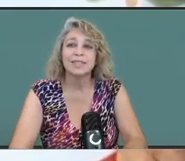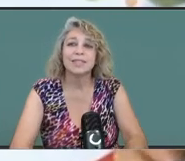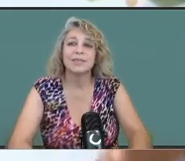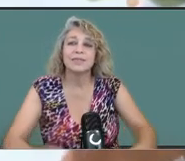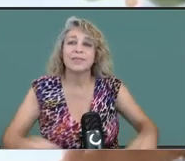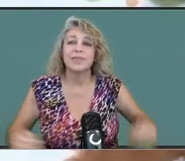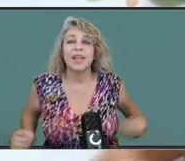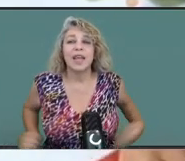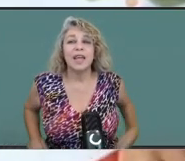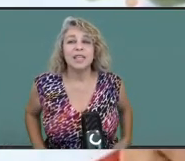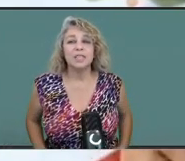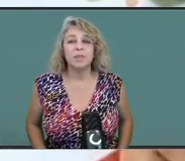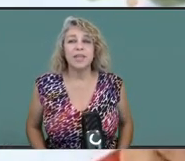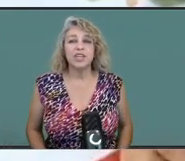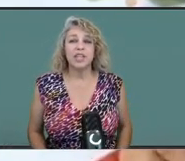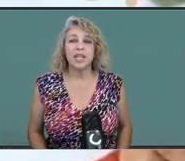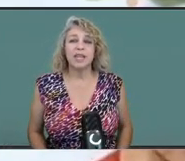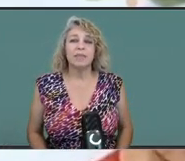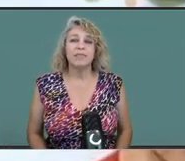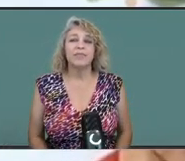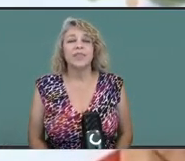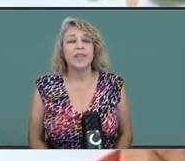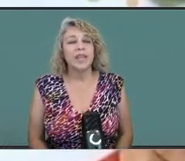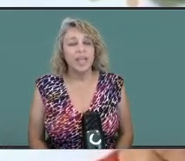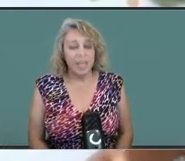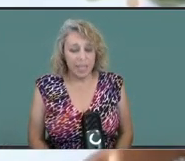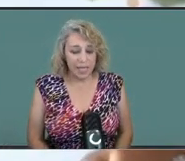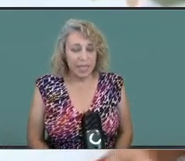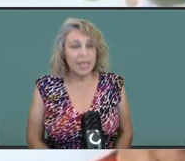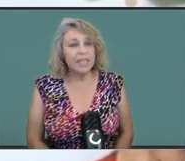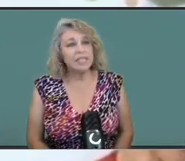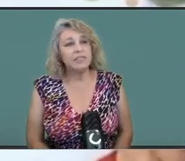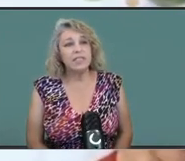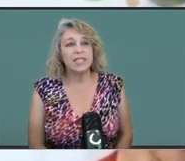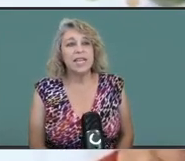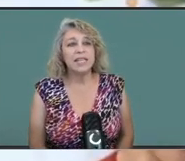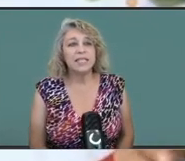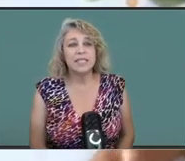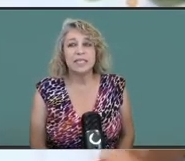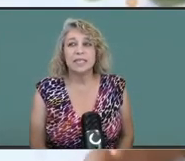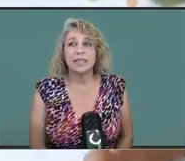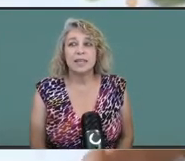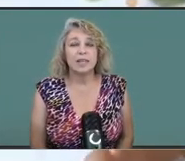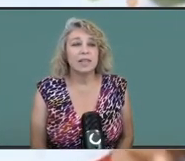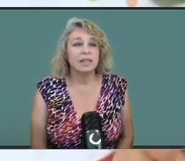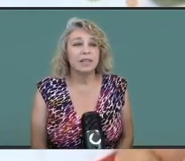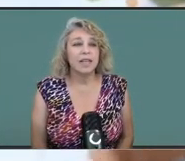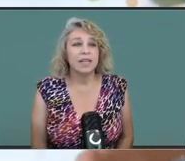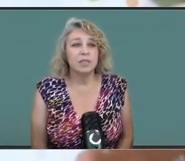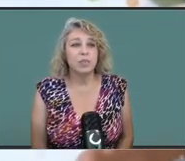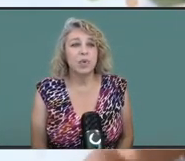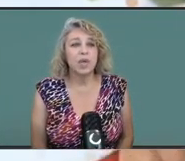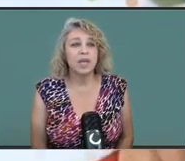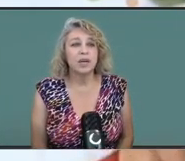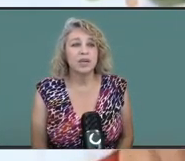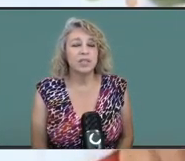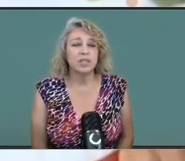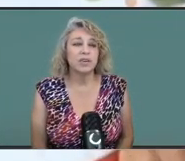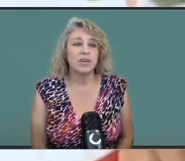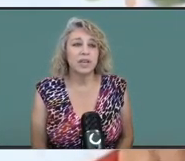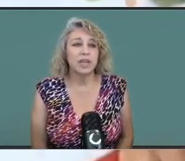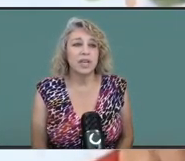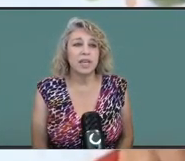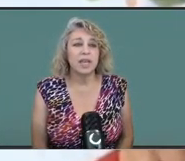politics, and especially is of the states that is a